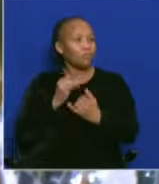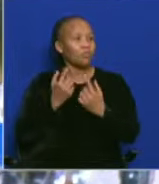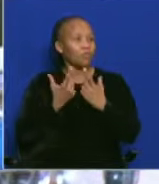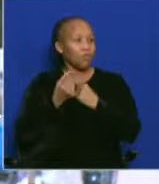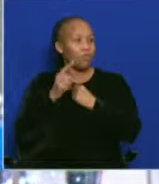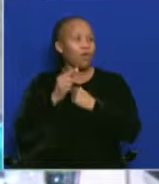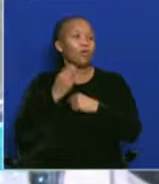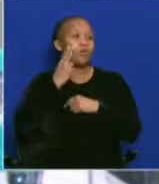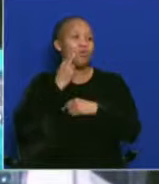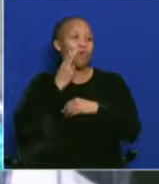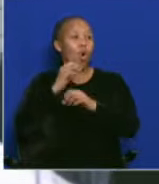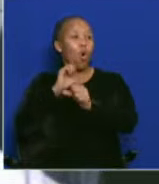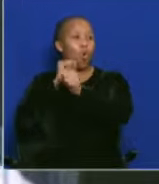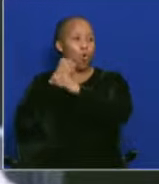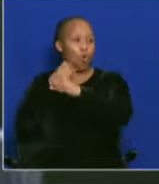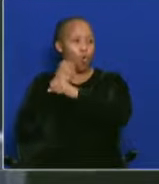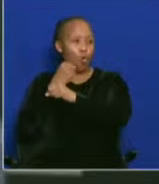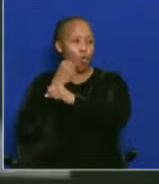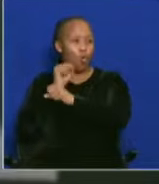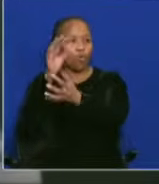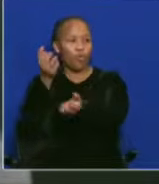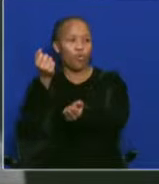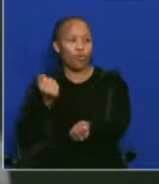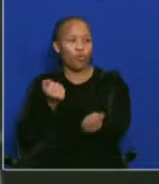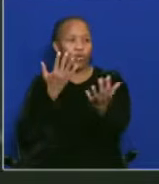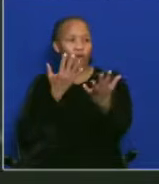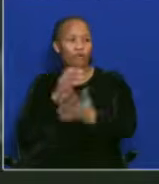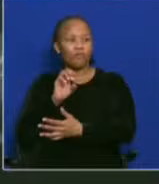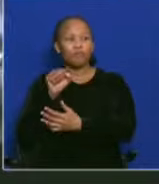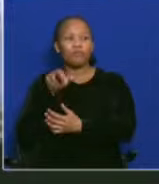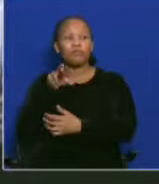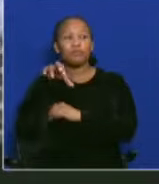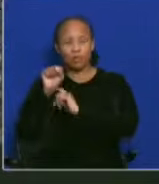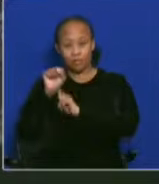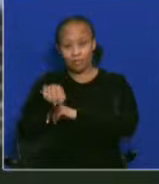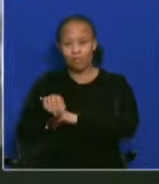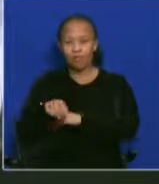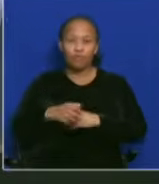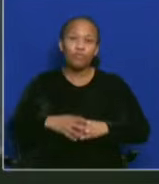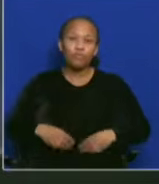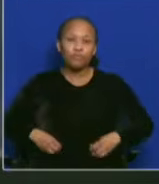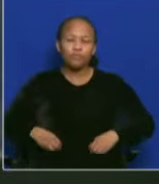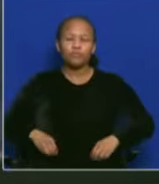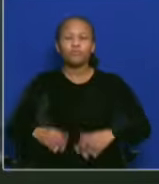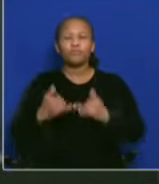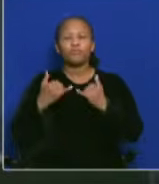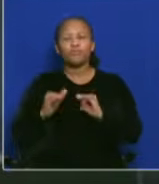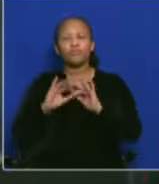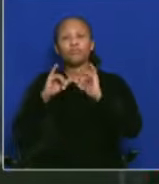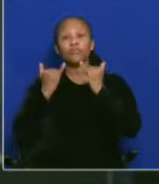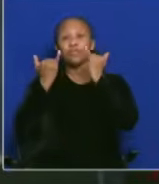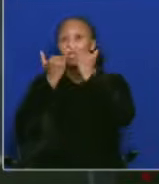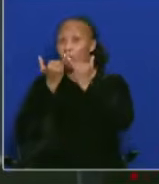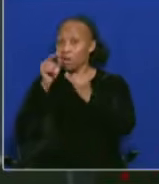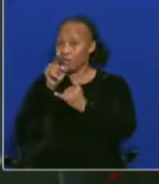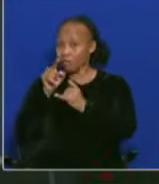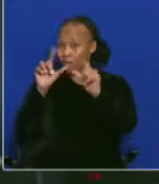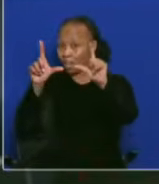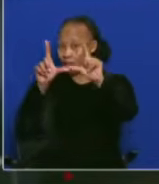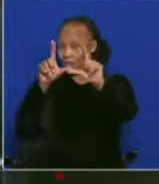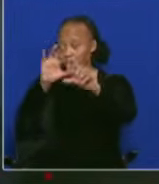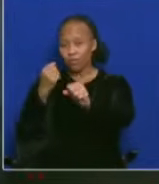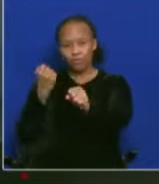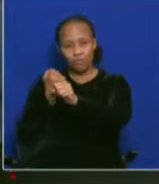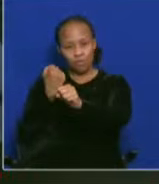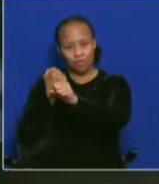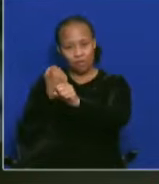which is attached, marked A for your reference. The company operates under that license and remains subject to continuous